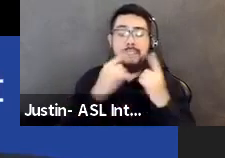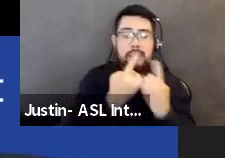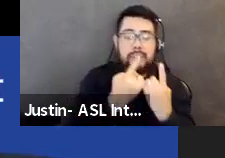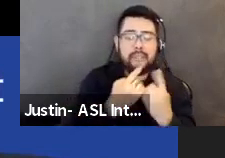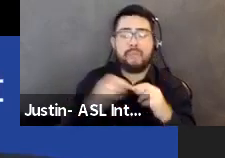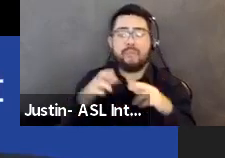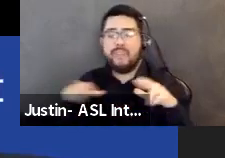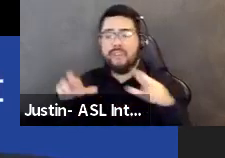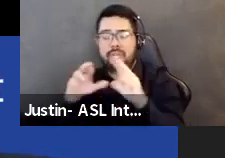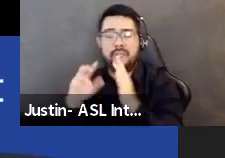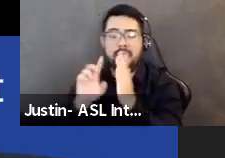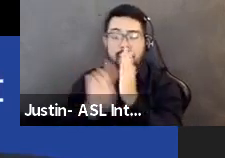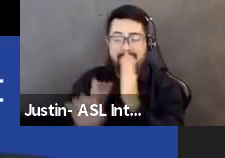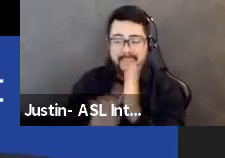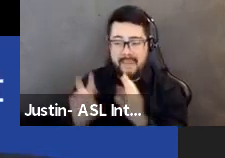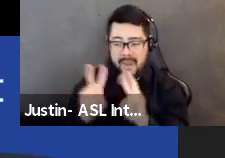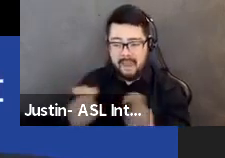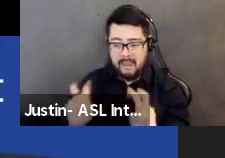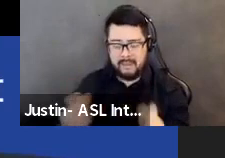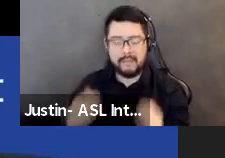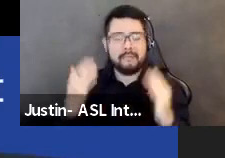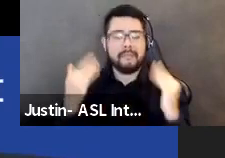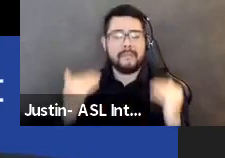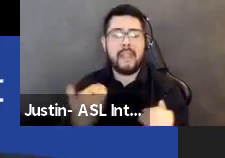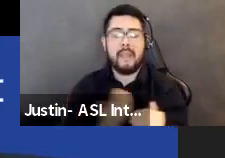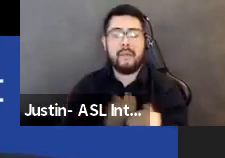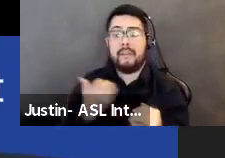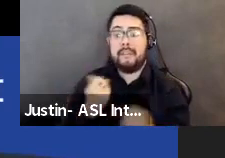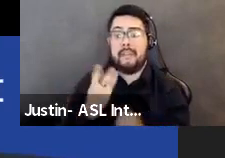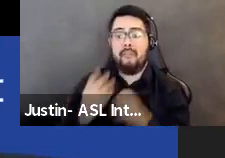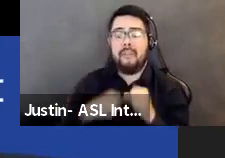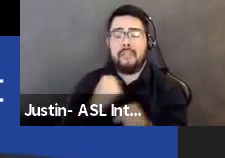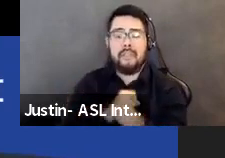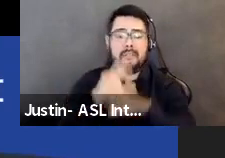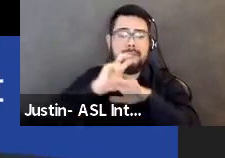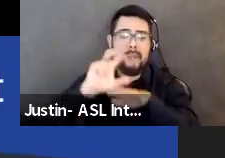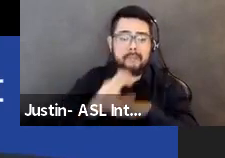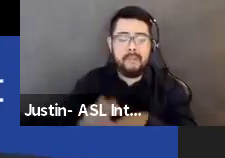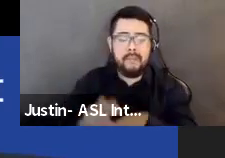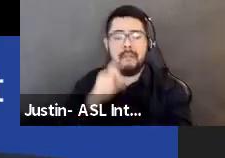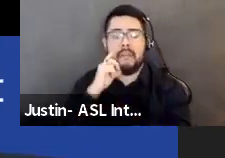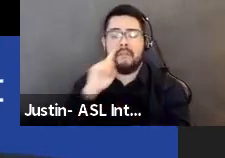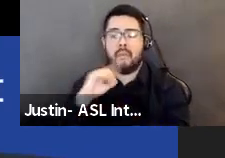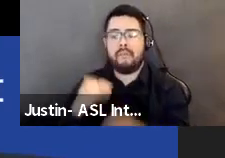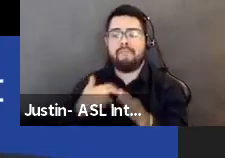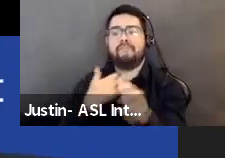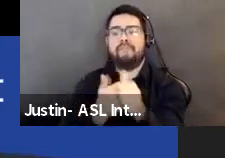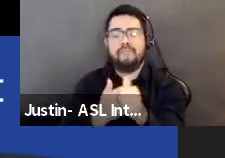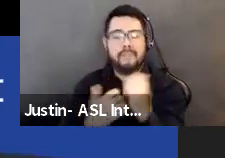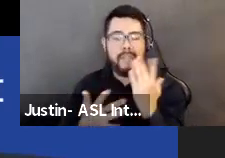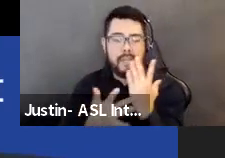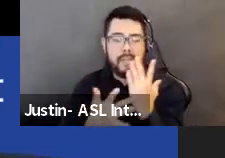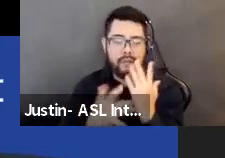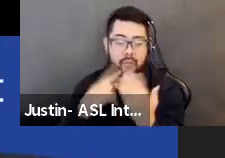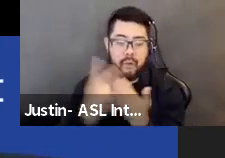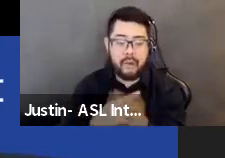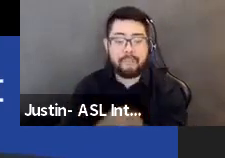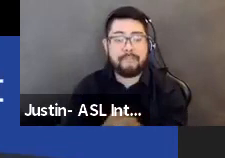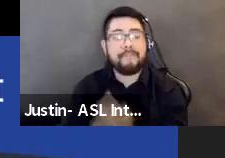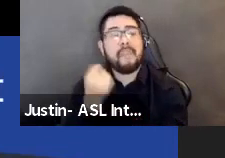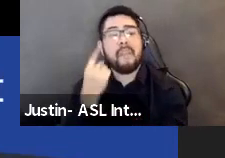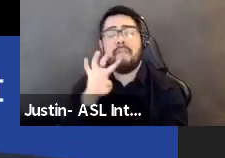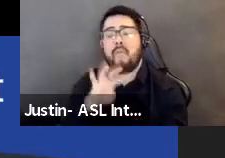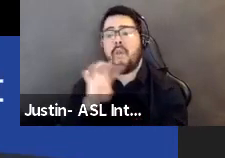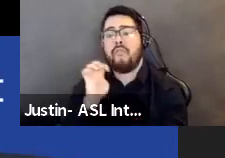analysis and our multi-year investment in school technology modernization program 440 million